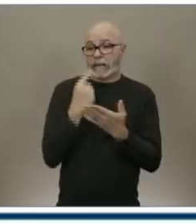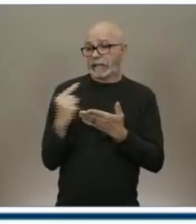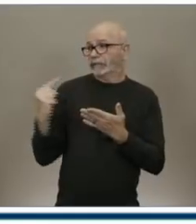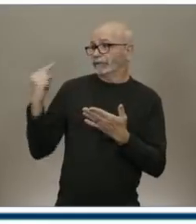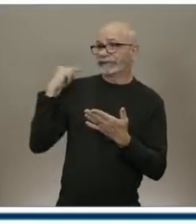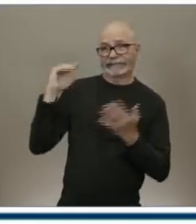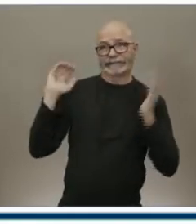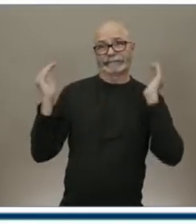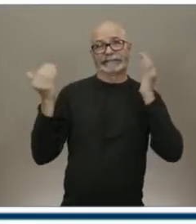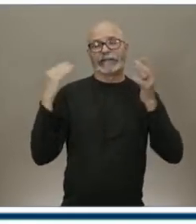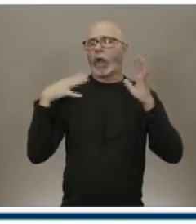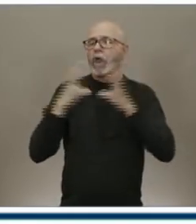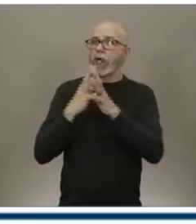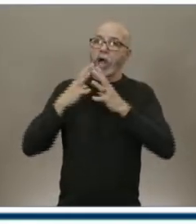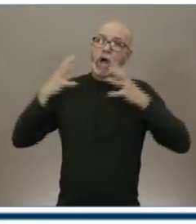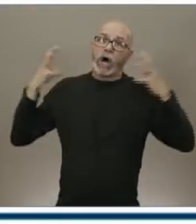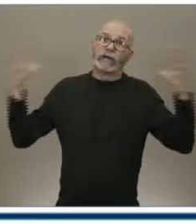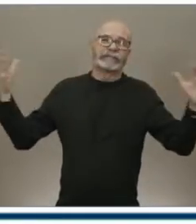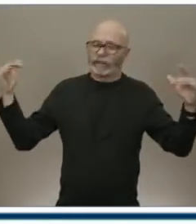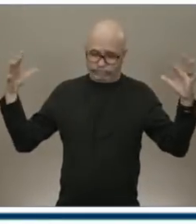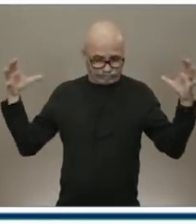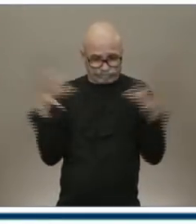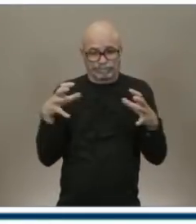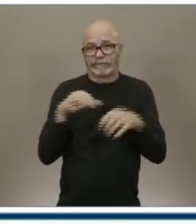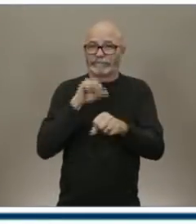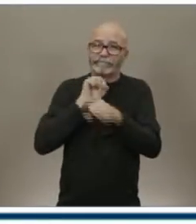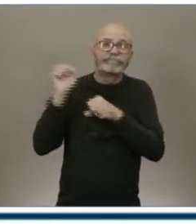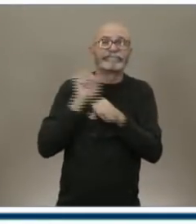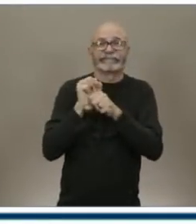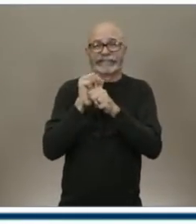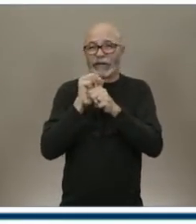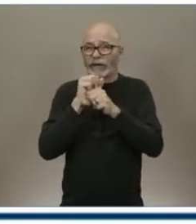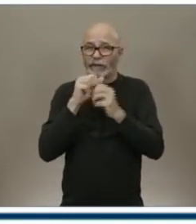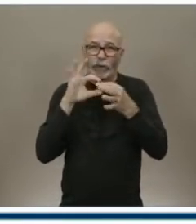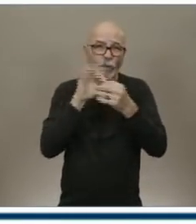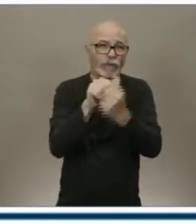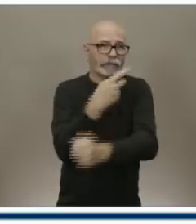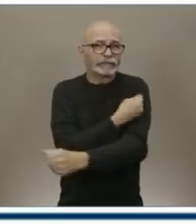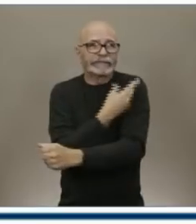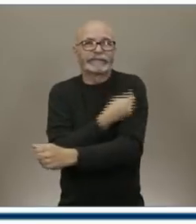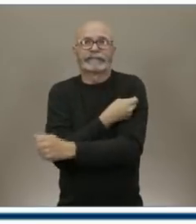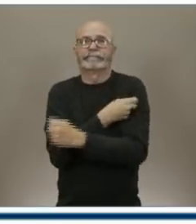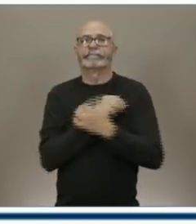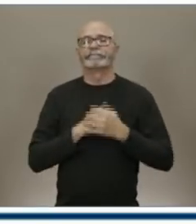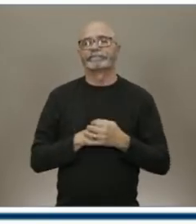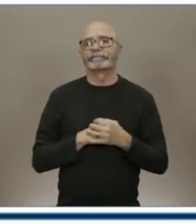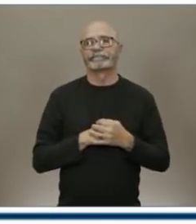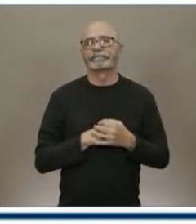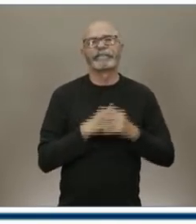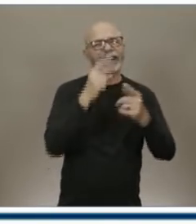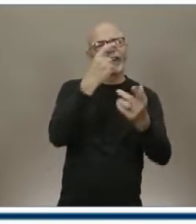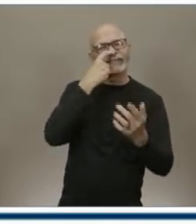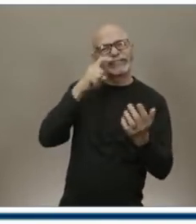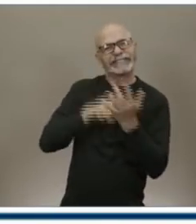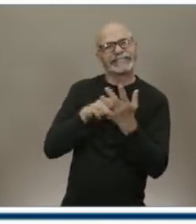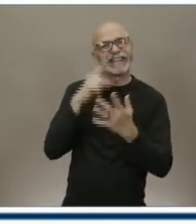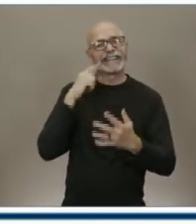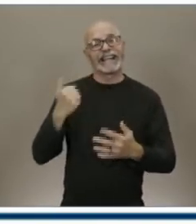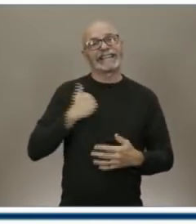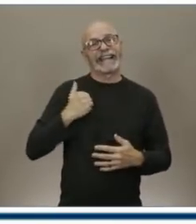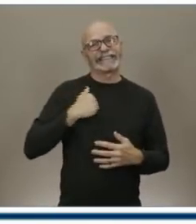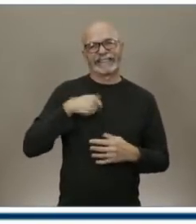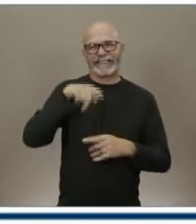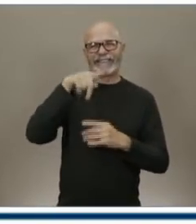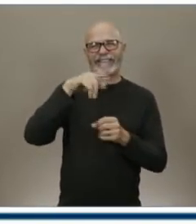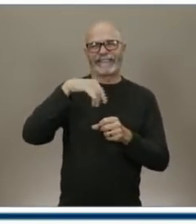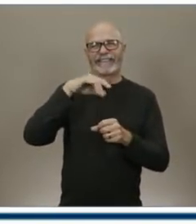of excellent work has been done. People have probably seen the announcement from Health Canada that the Pfizer vaccine is now